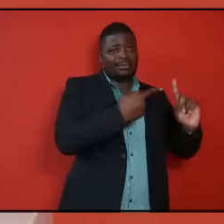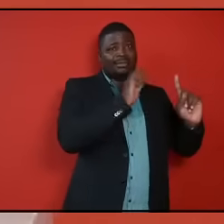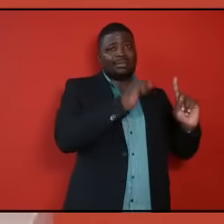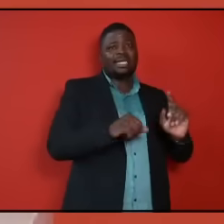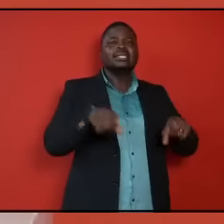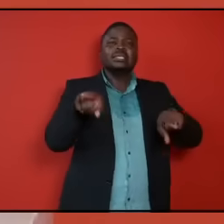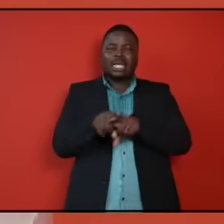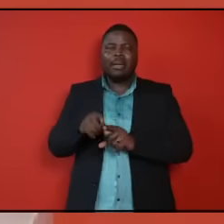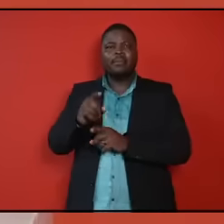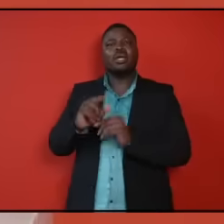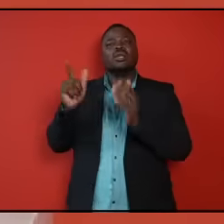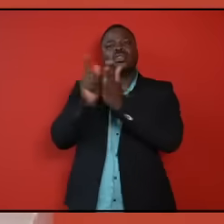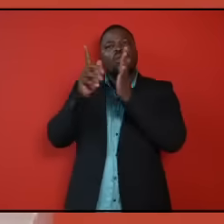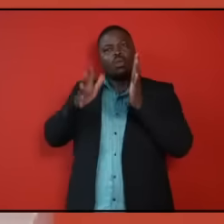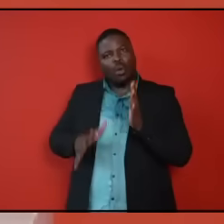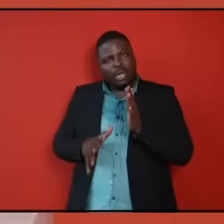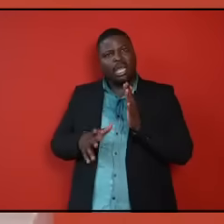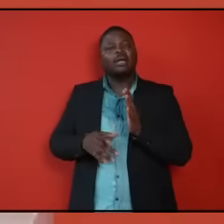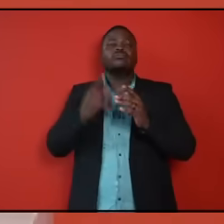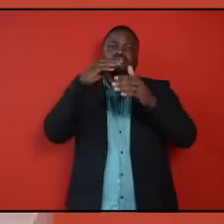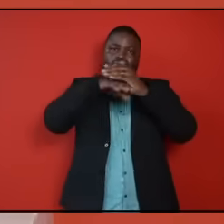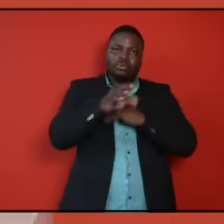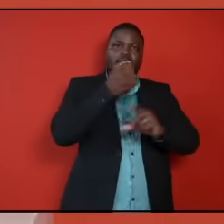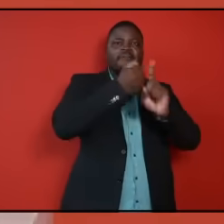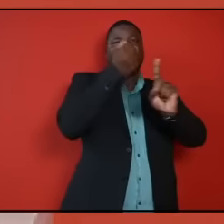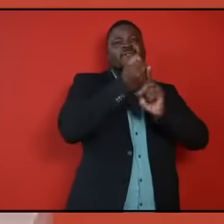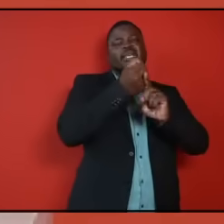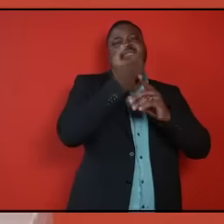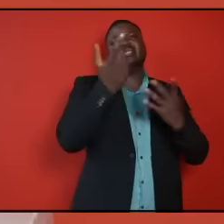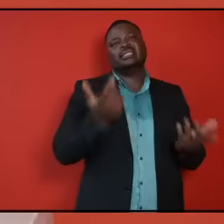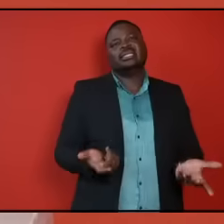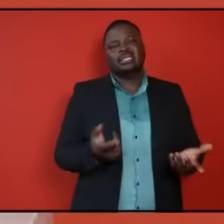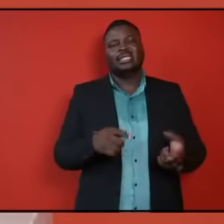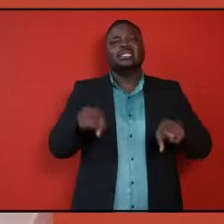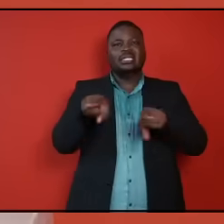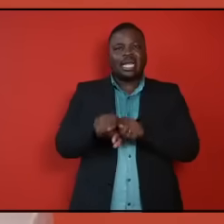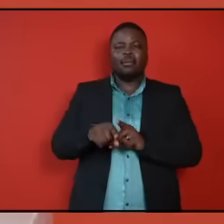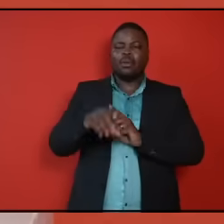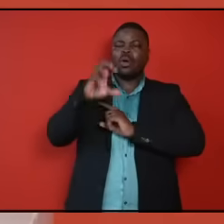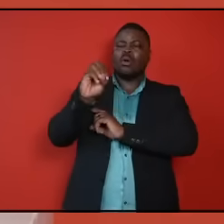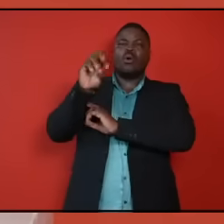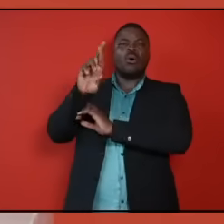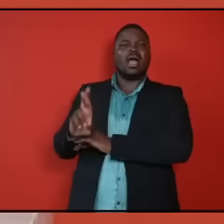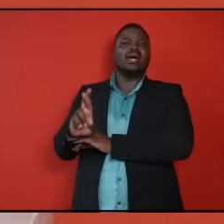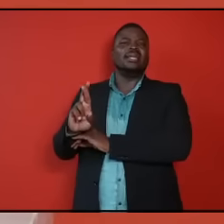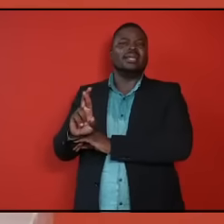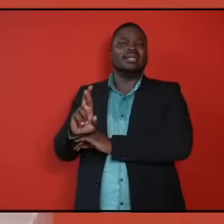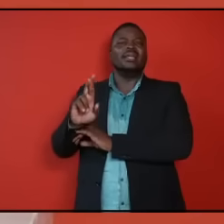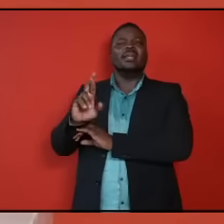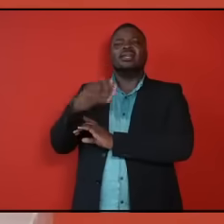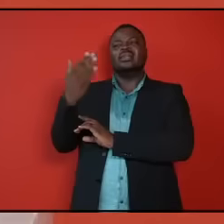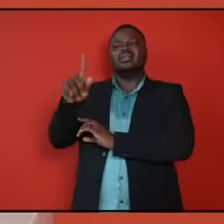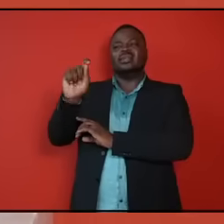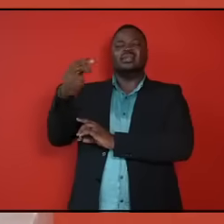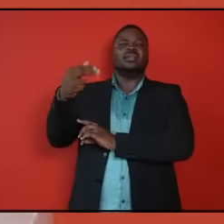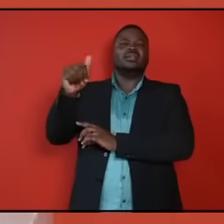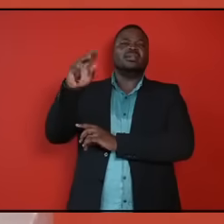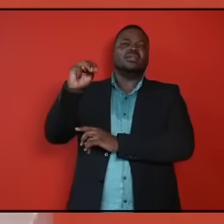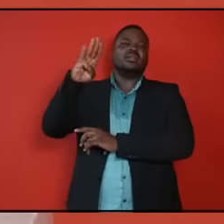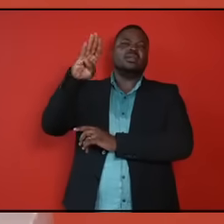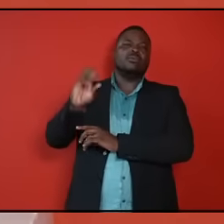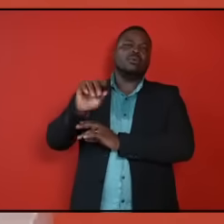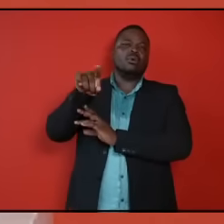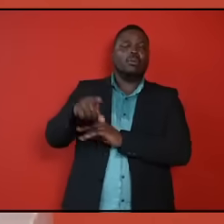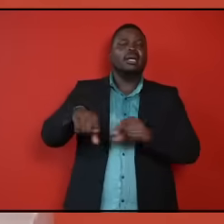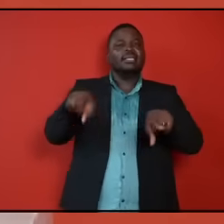fight for the black people. O.R. Tambo was a lawyer when they went to fight for black people.